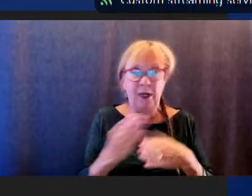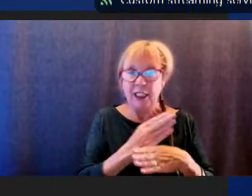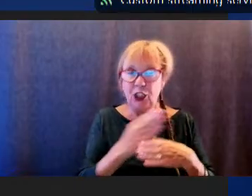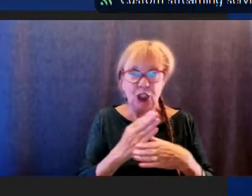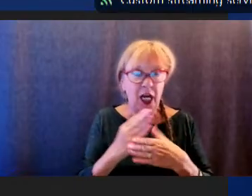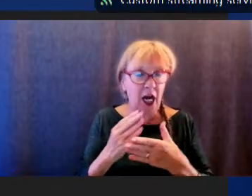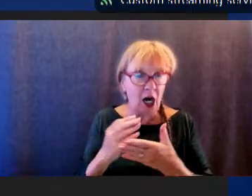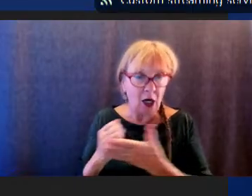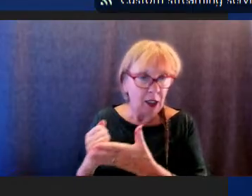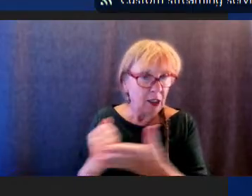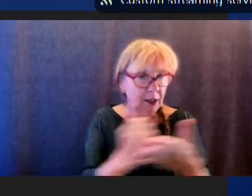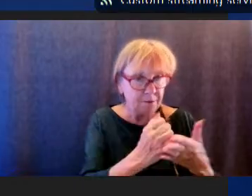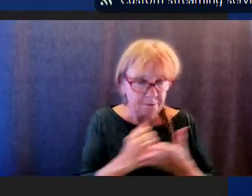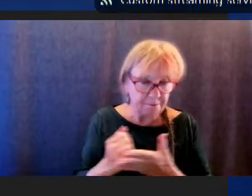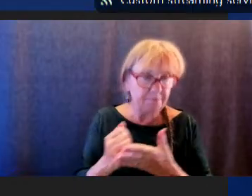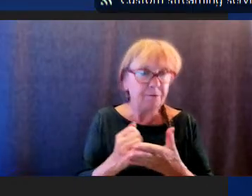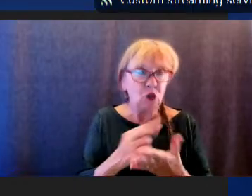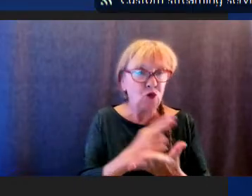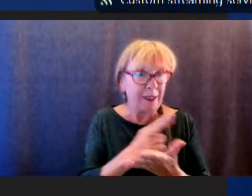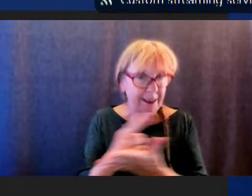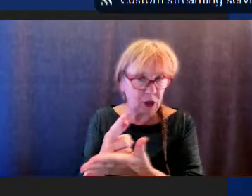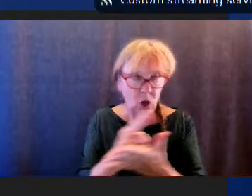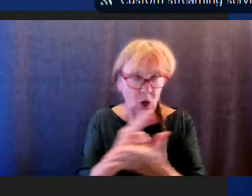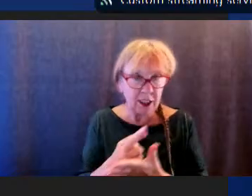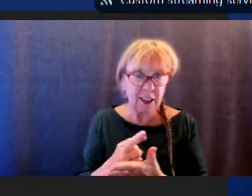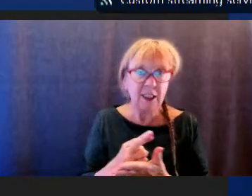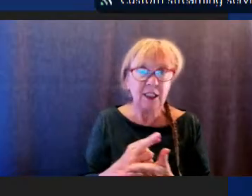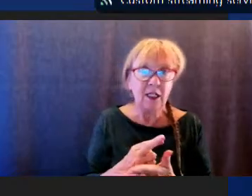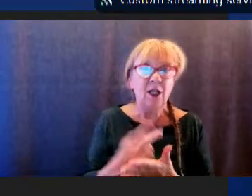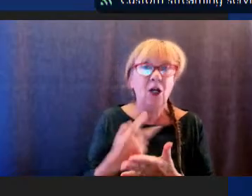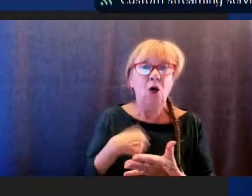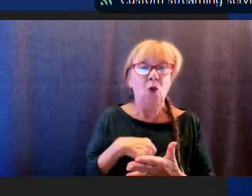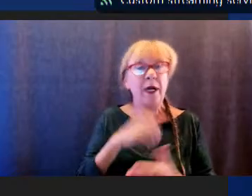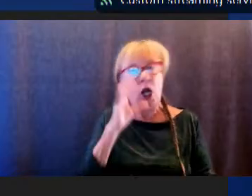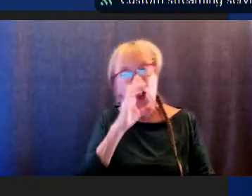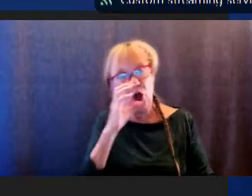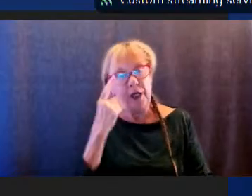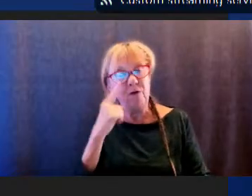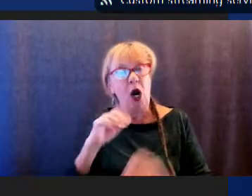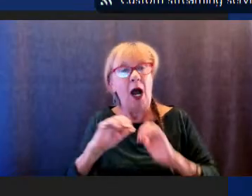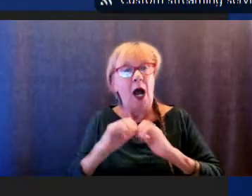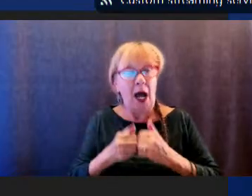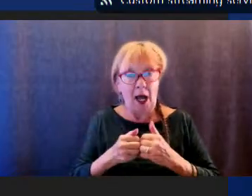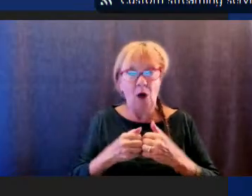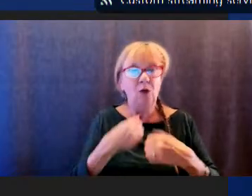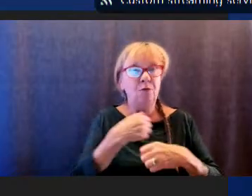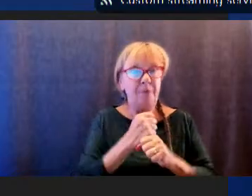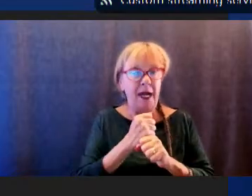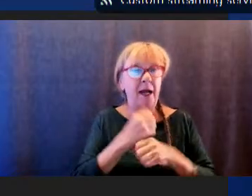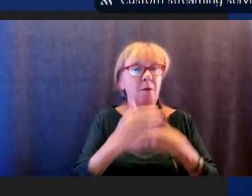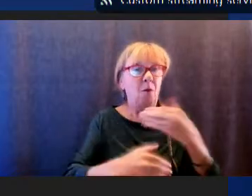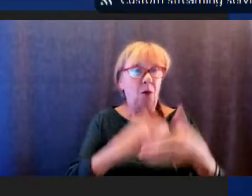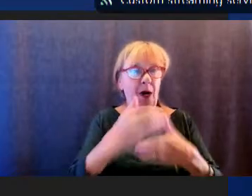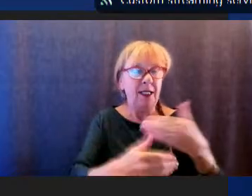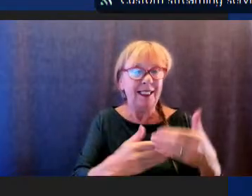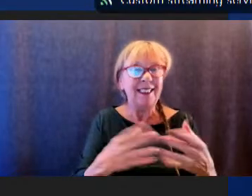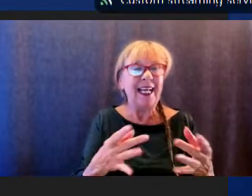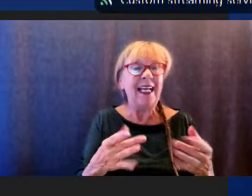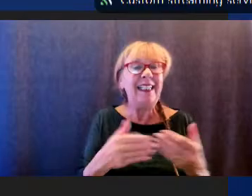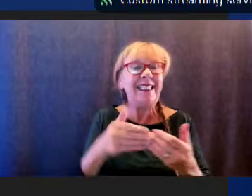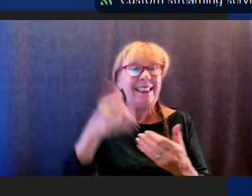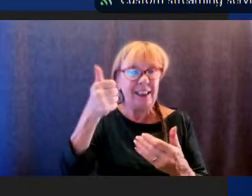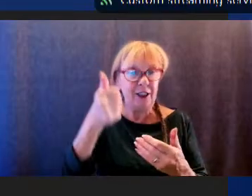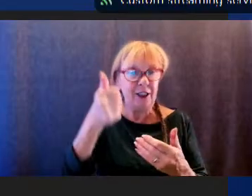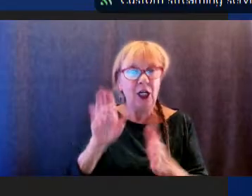or bulk purchasing for materials and services. We're looking for ways to make this process easier and more